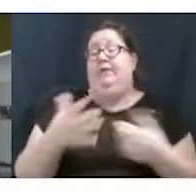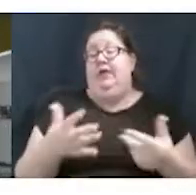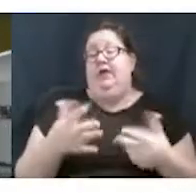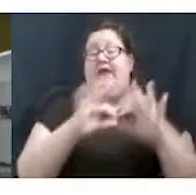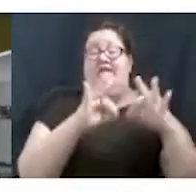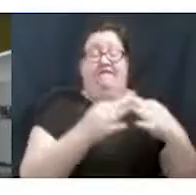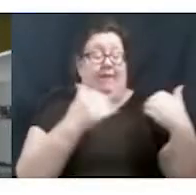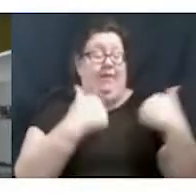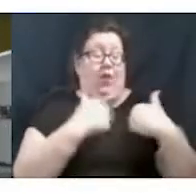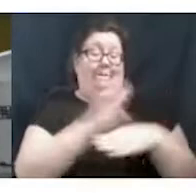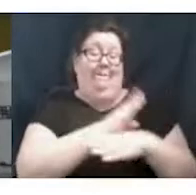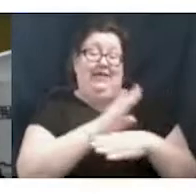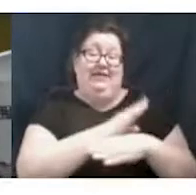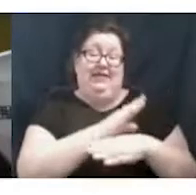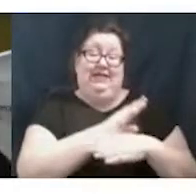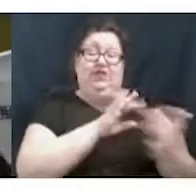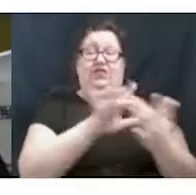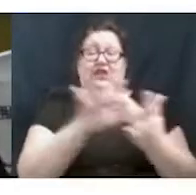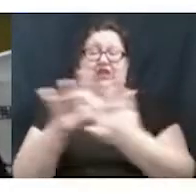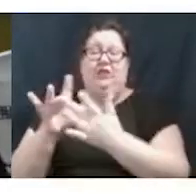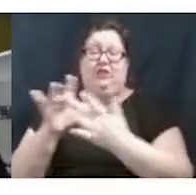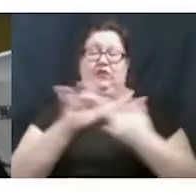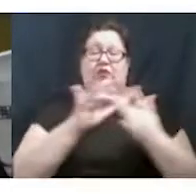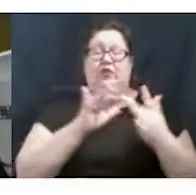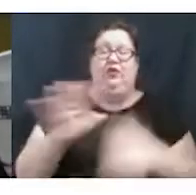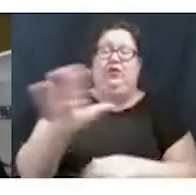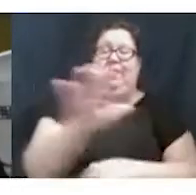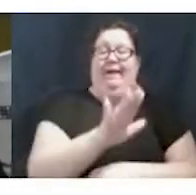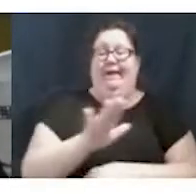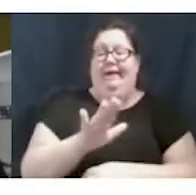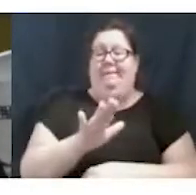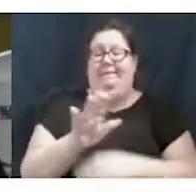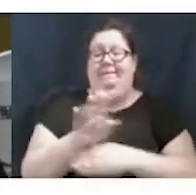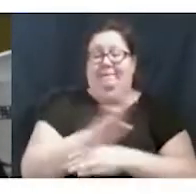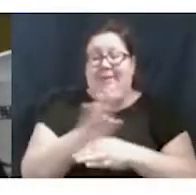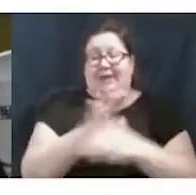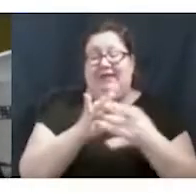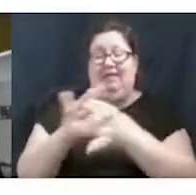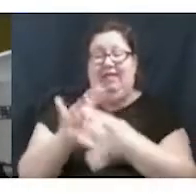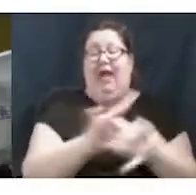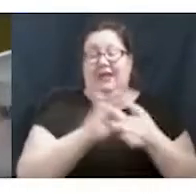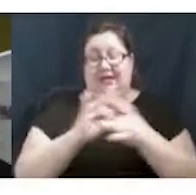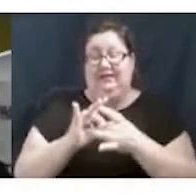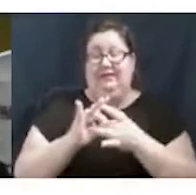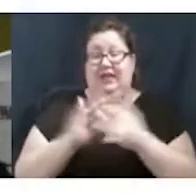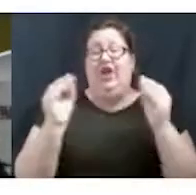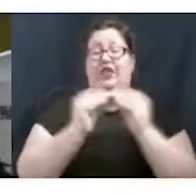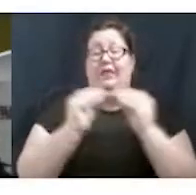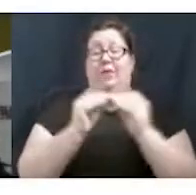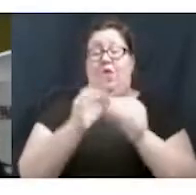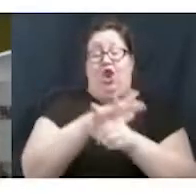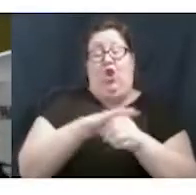family-owned business, right? Reach out to your business alliance. Right? The more